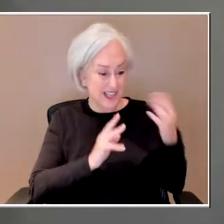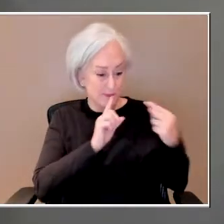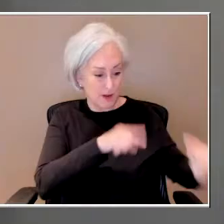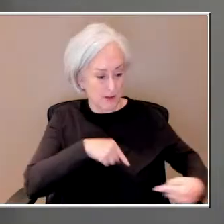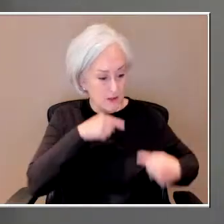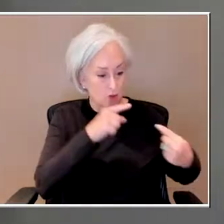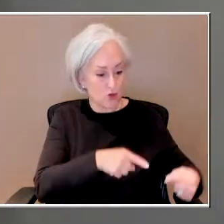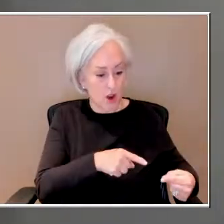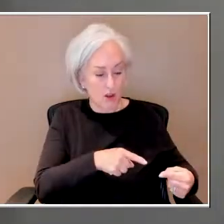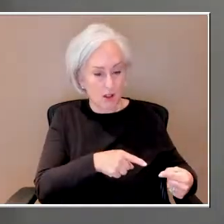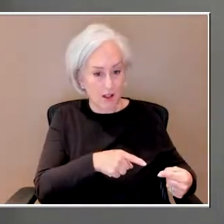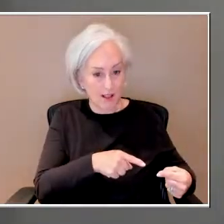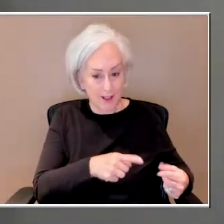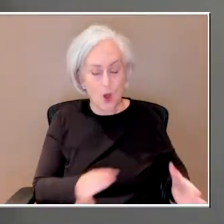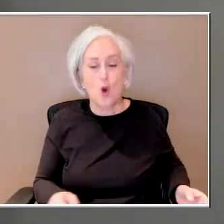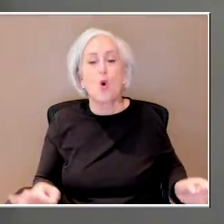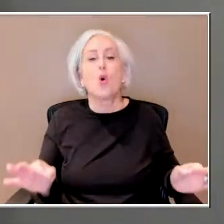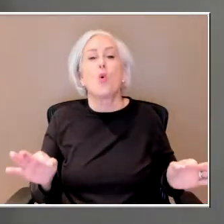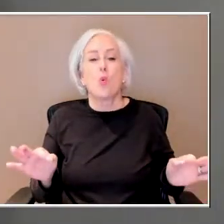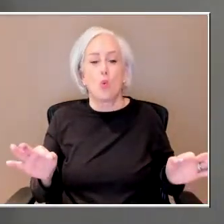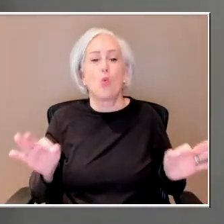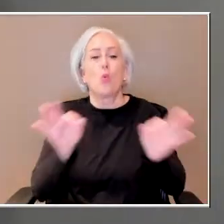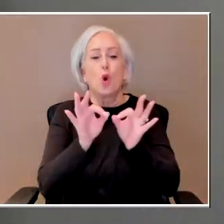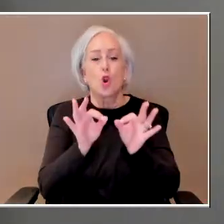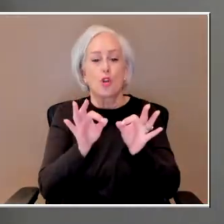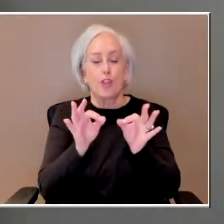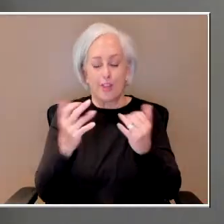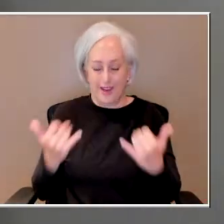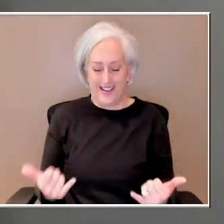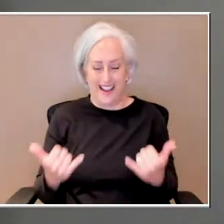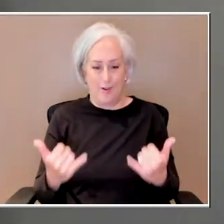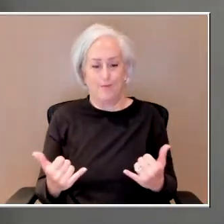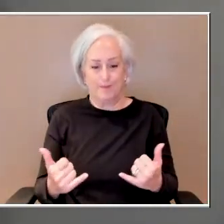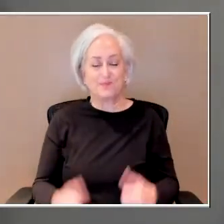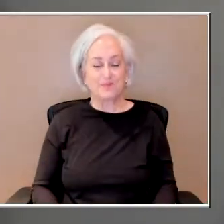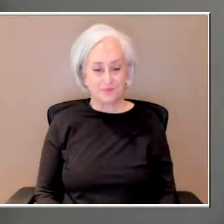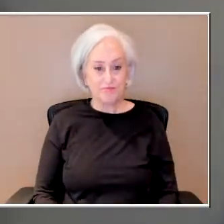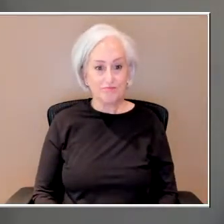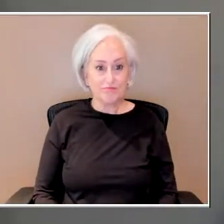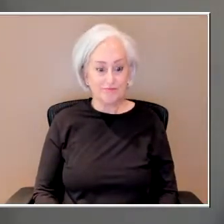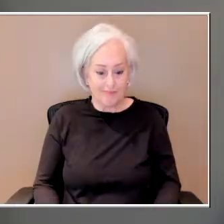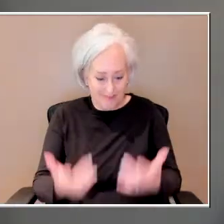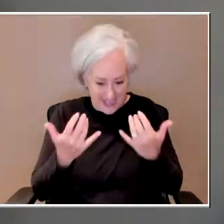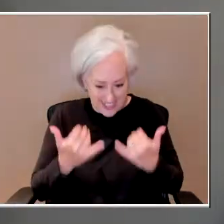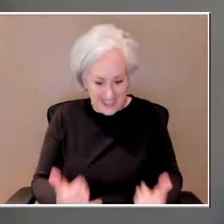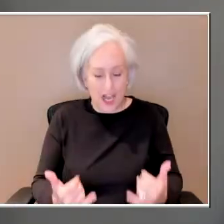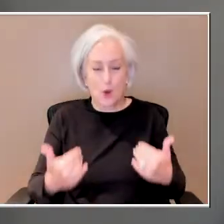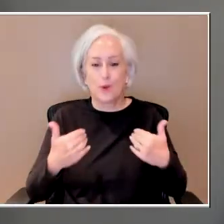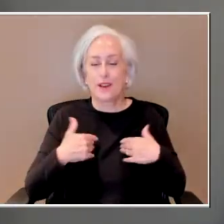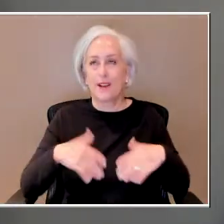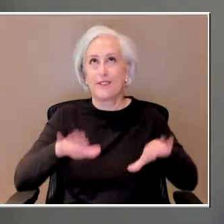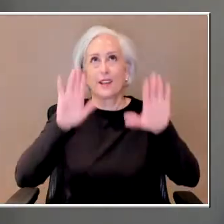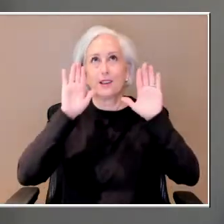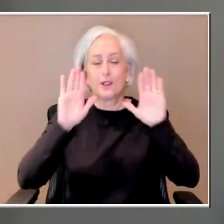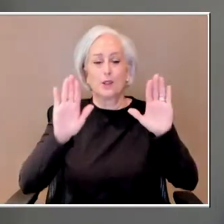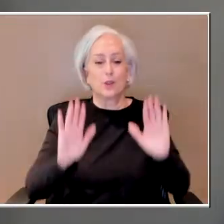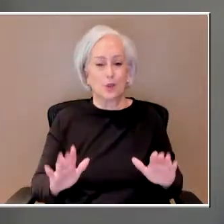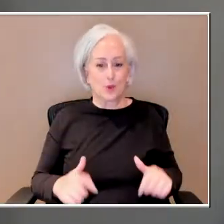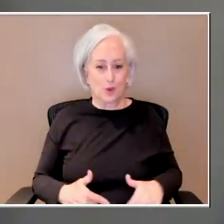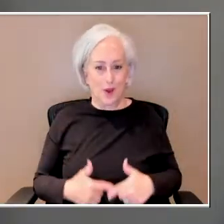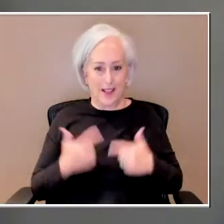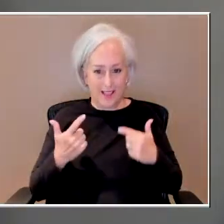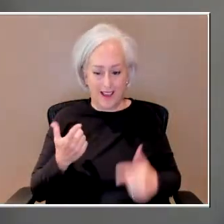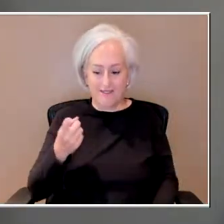all been worth it to get to this point where we can have a fulfilling life, and Brennan can grow